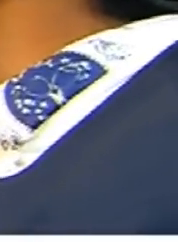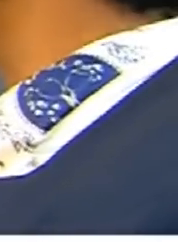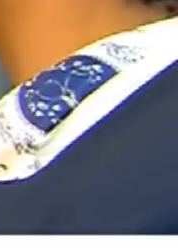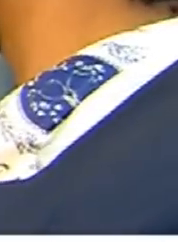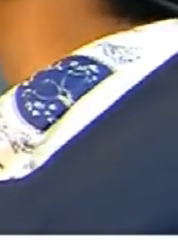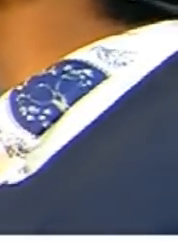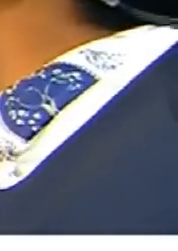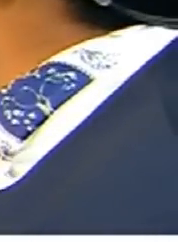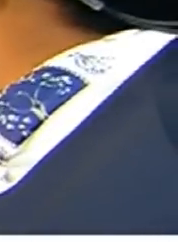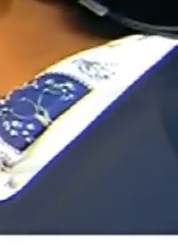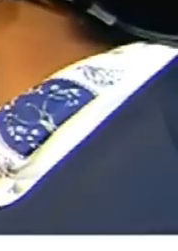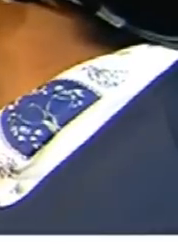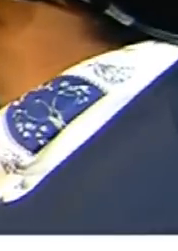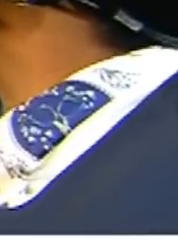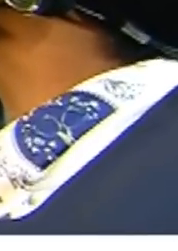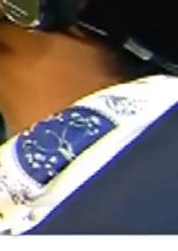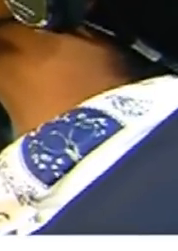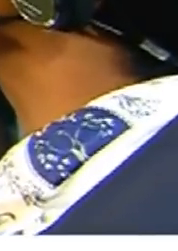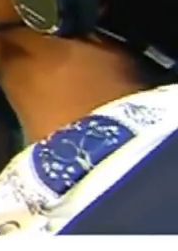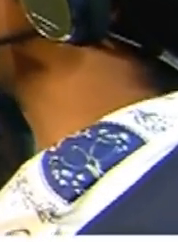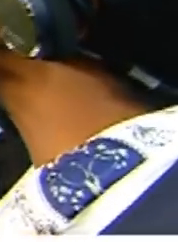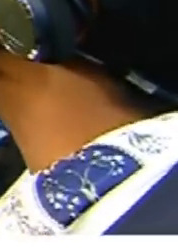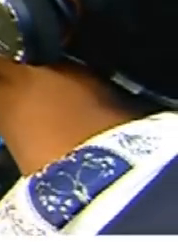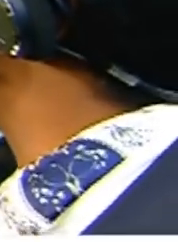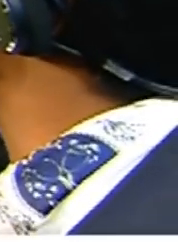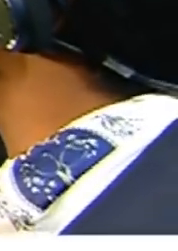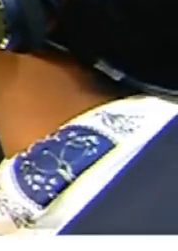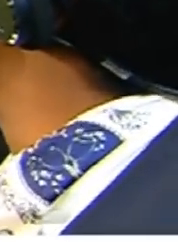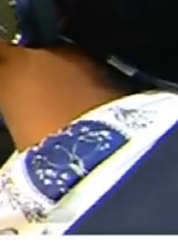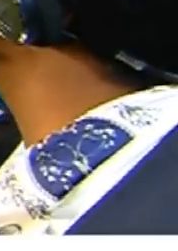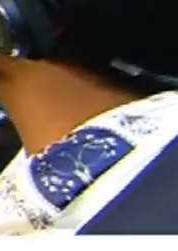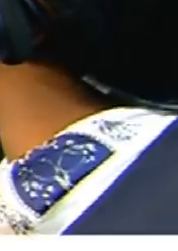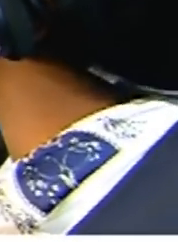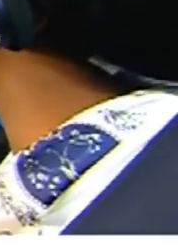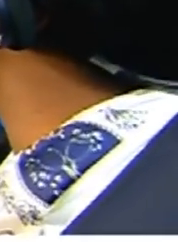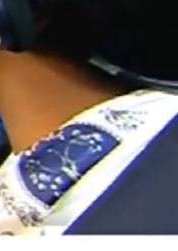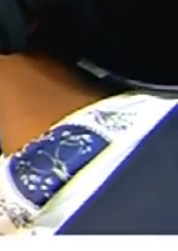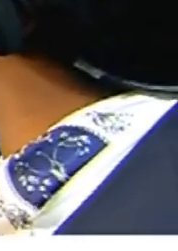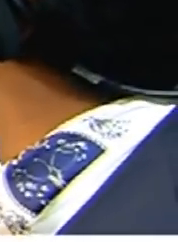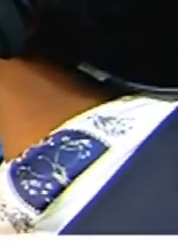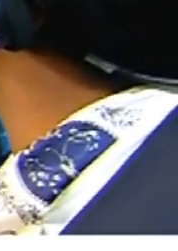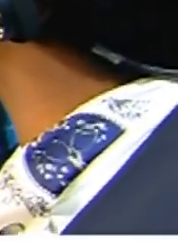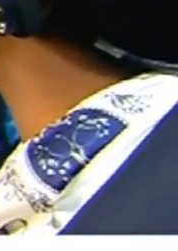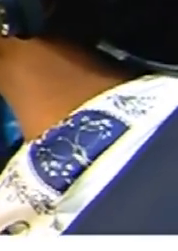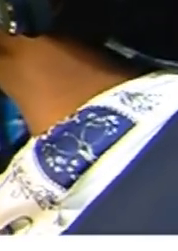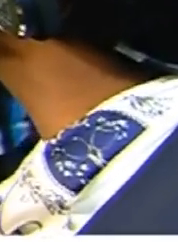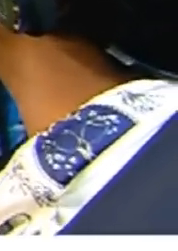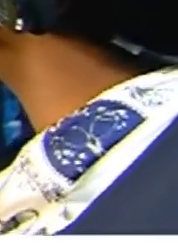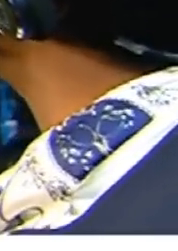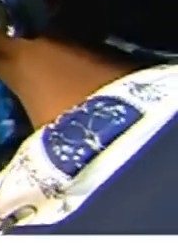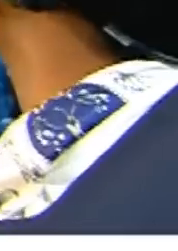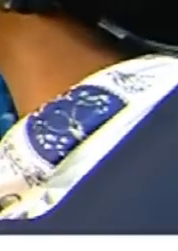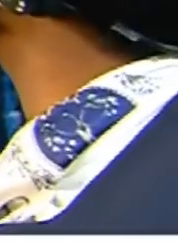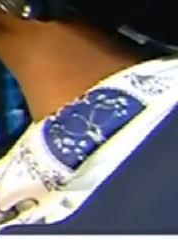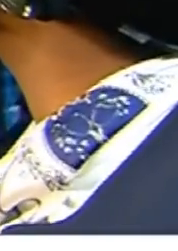understand that you can vote a different way. It doesn't mean that I have to be loyal to the liberation organization.